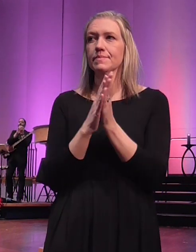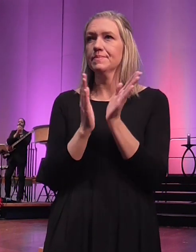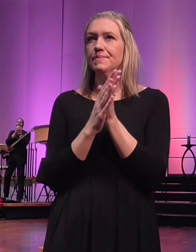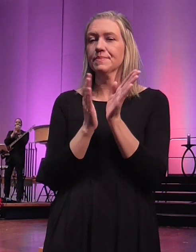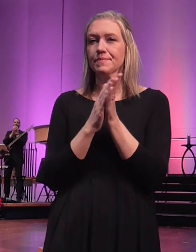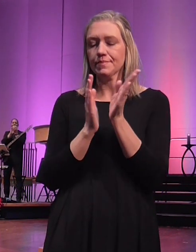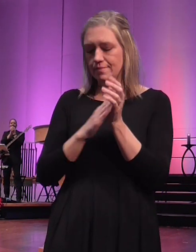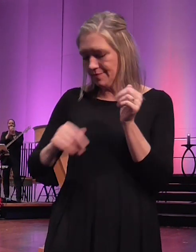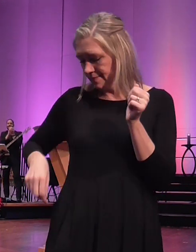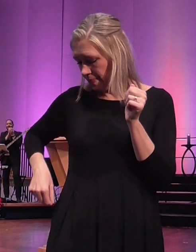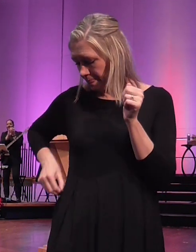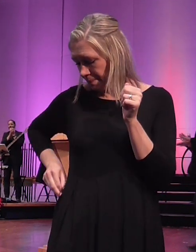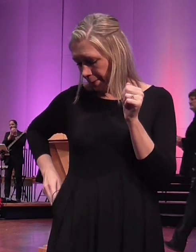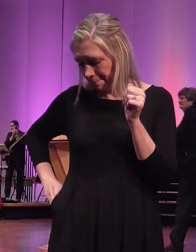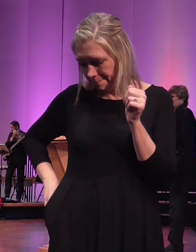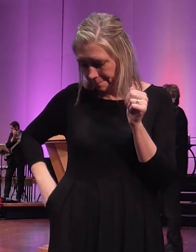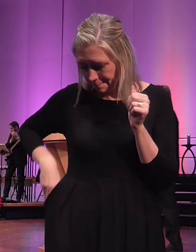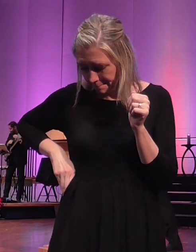Thank you.